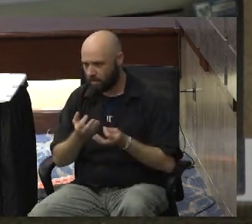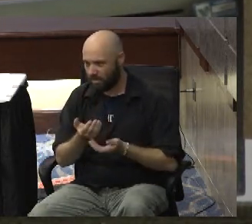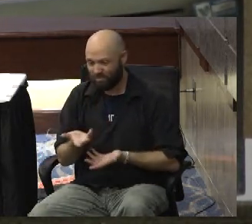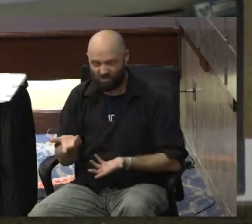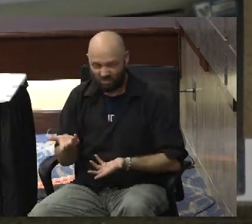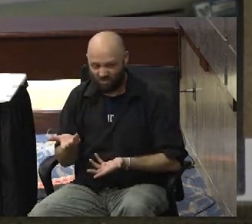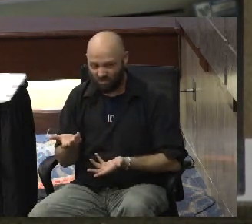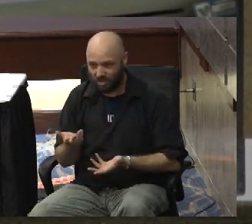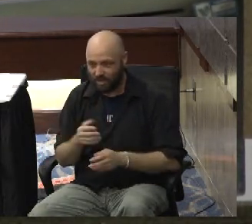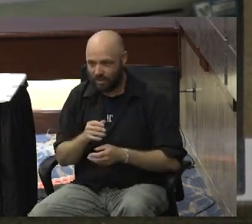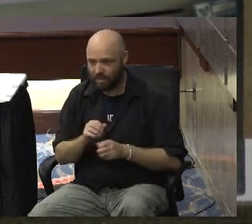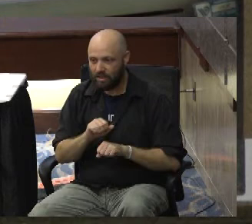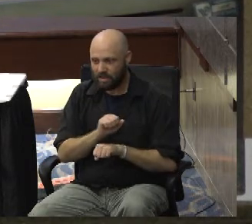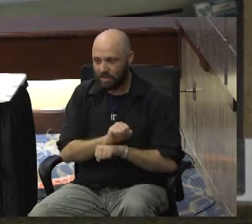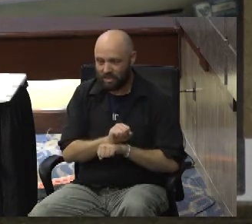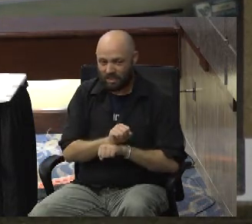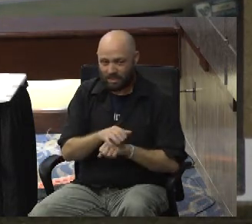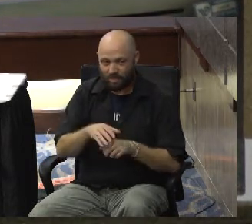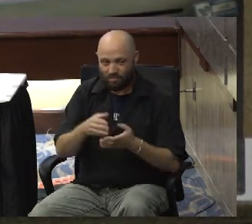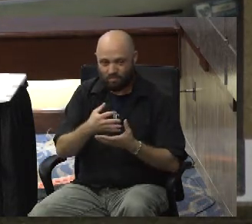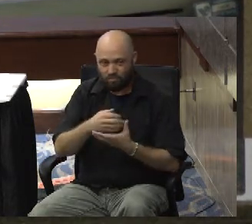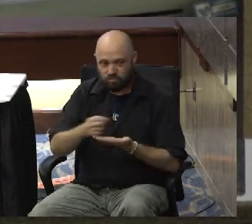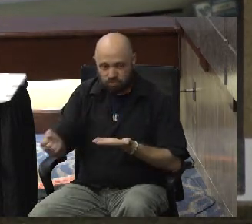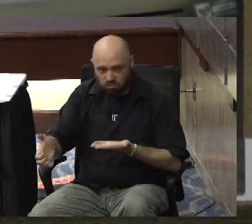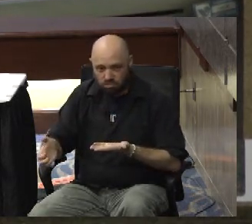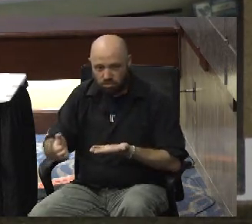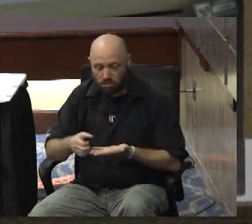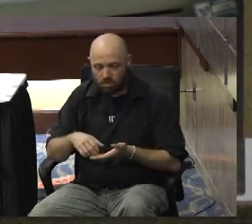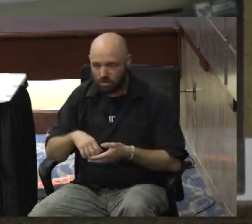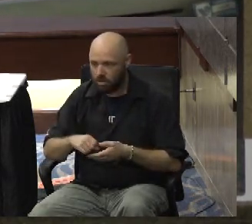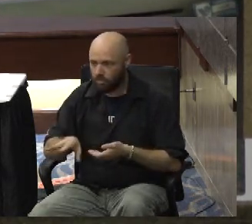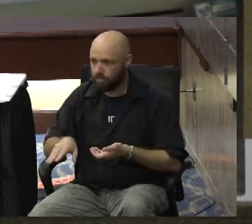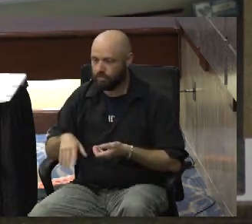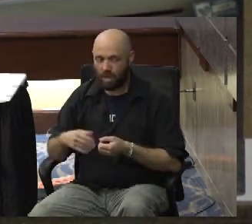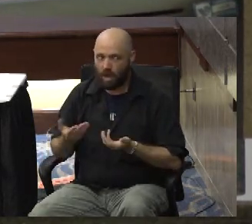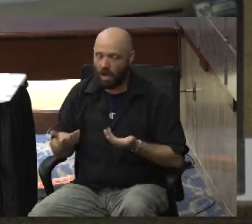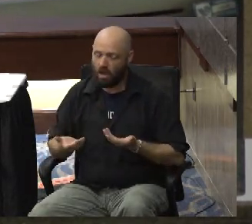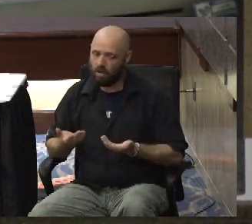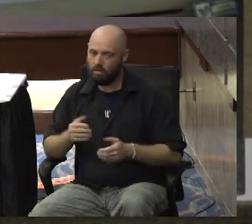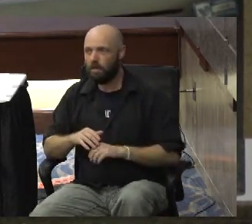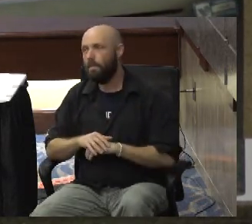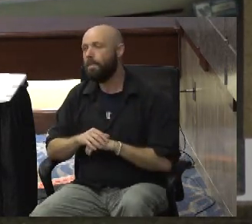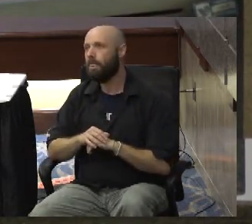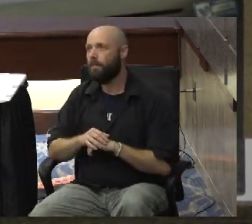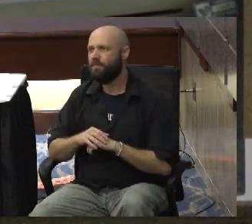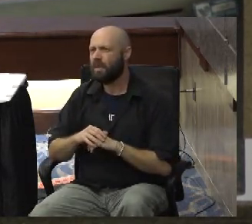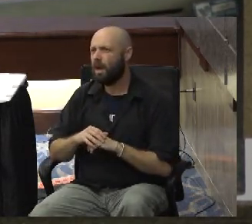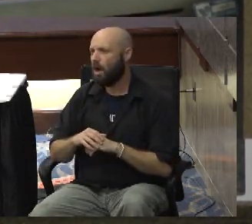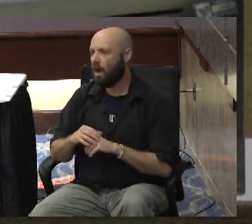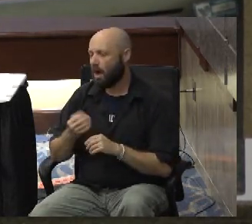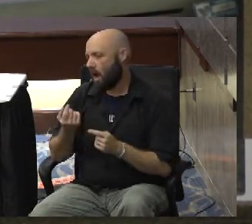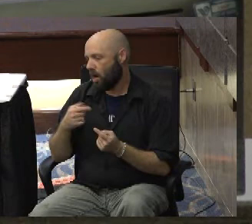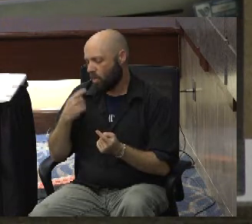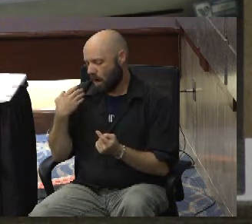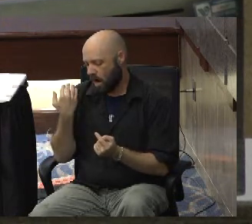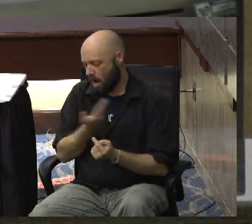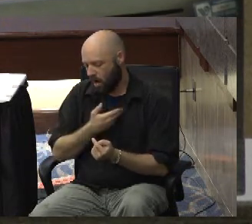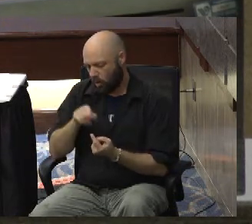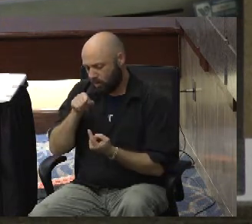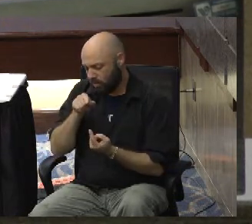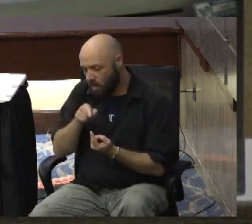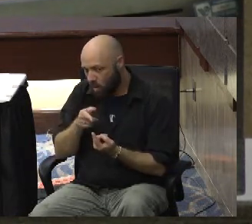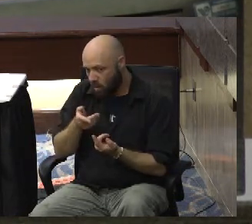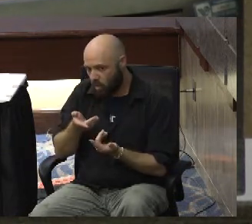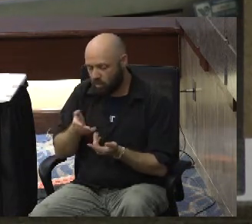Ford listed some of the great work we're doing on that, the equity study, our stated goals of equity, our small business recovery fund,